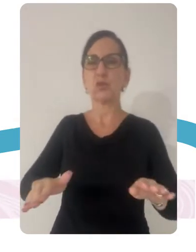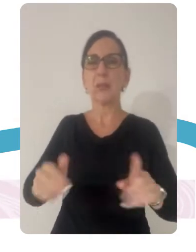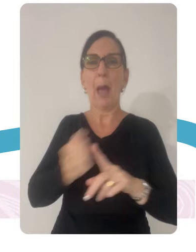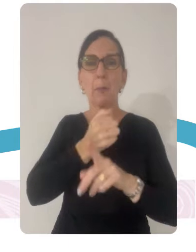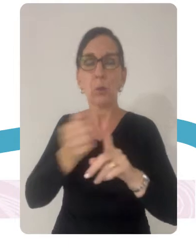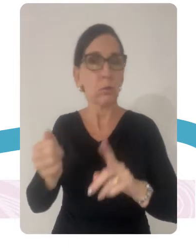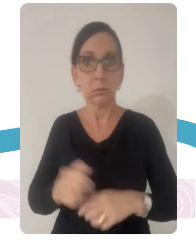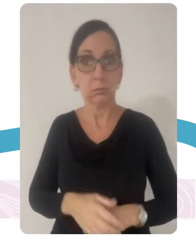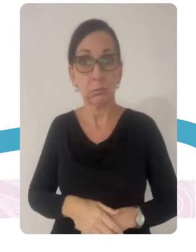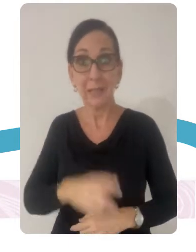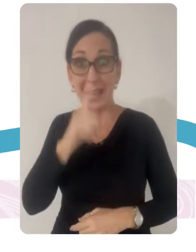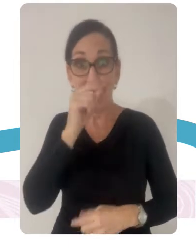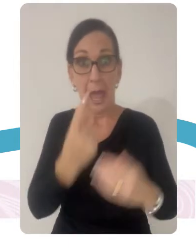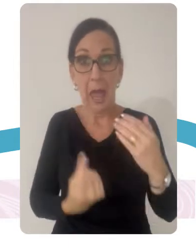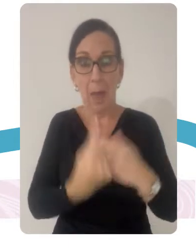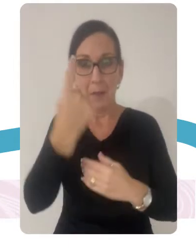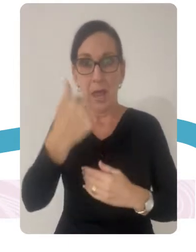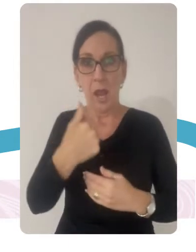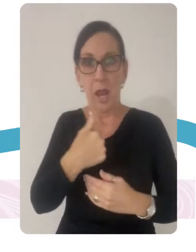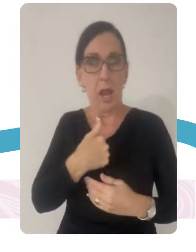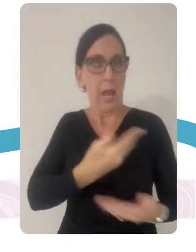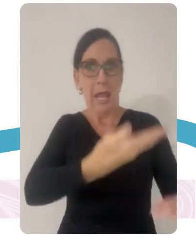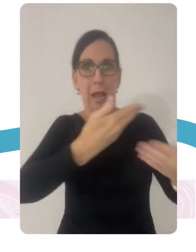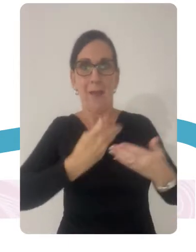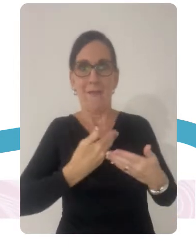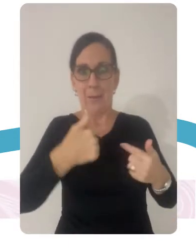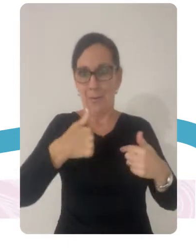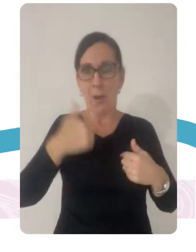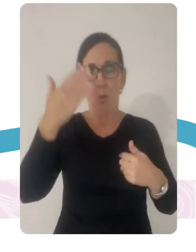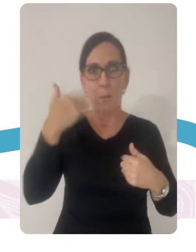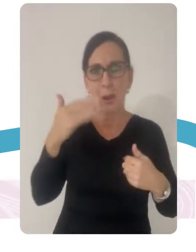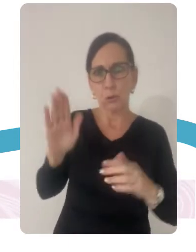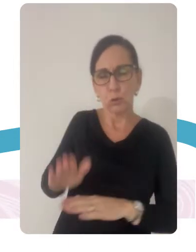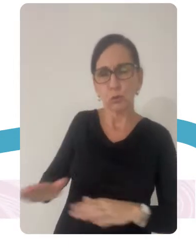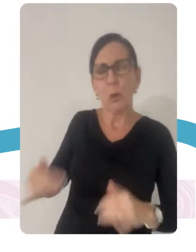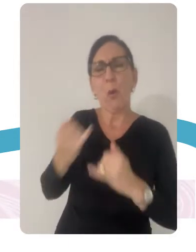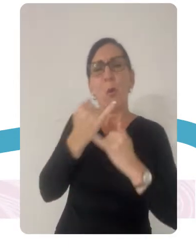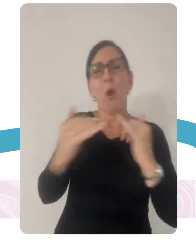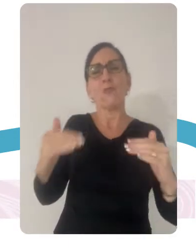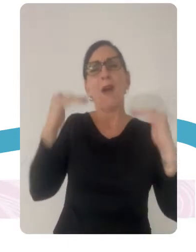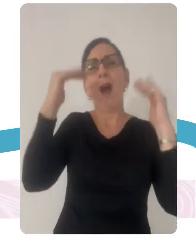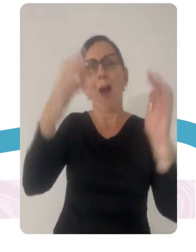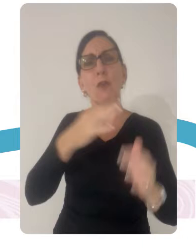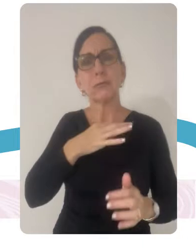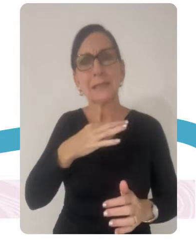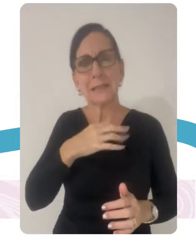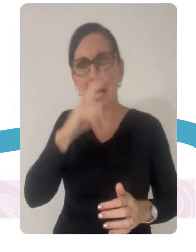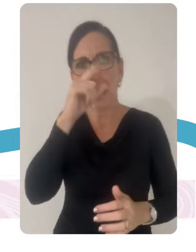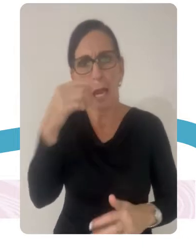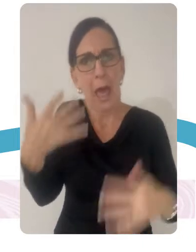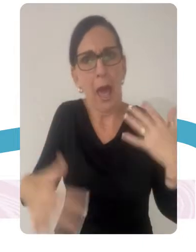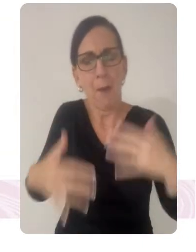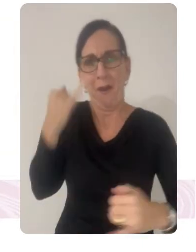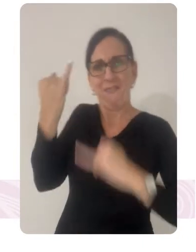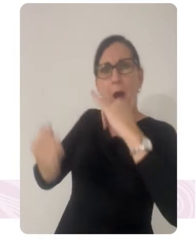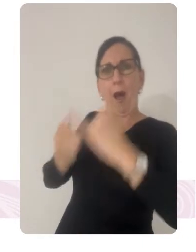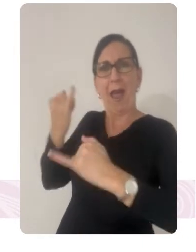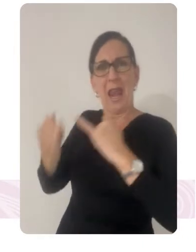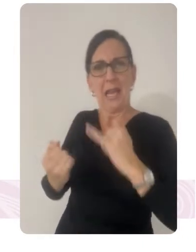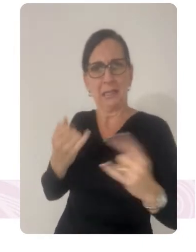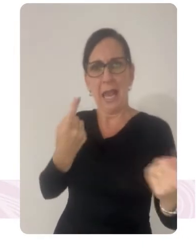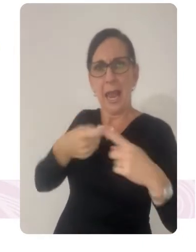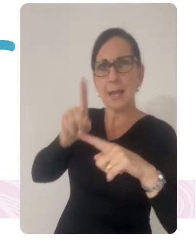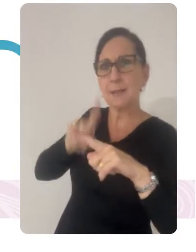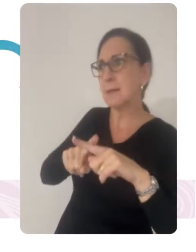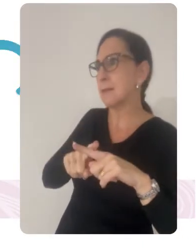reality, leaving may escalate the violence and place women and children at an increased risk of further violence and harm. When